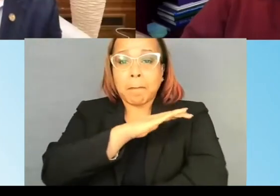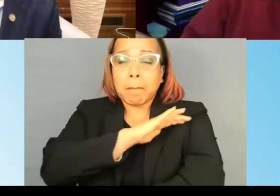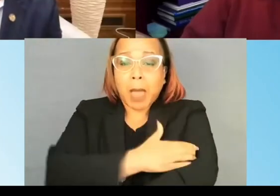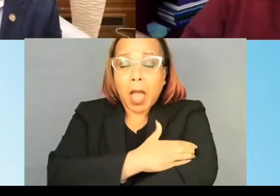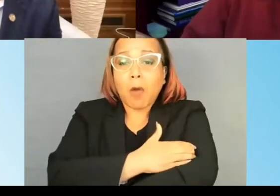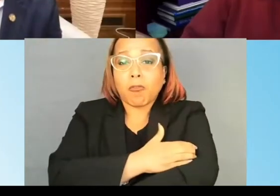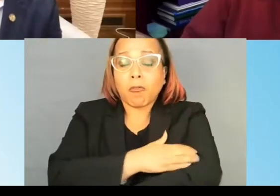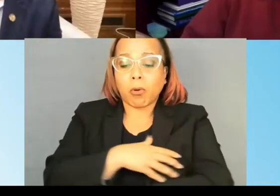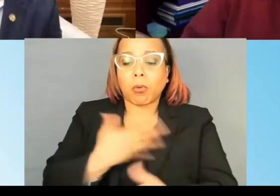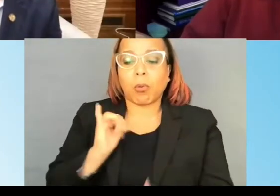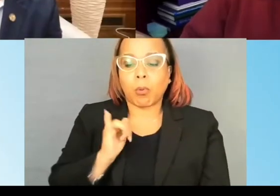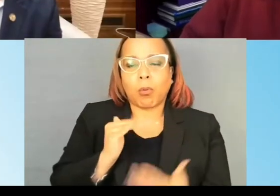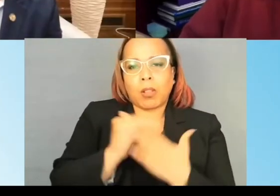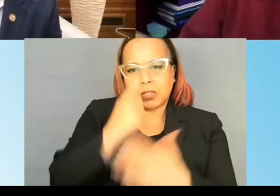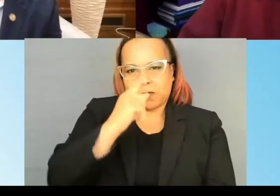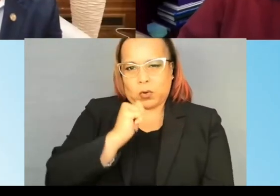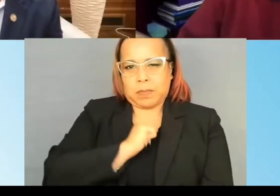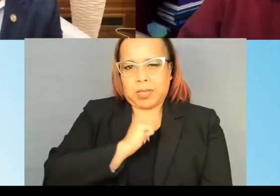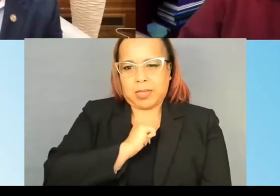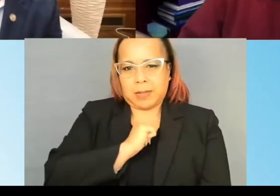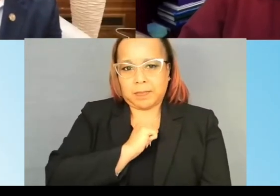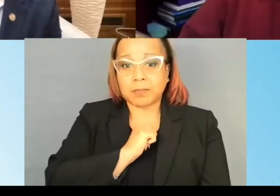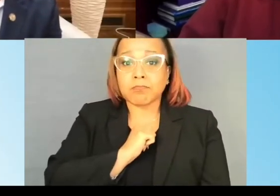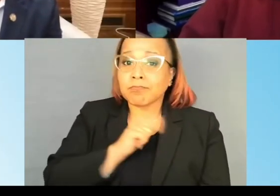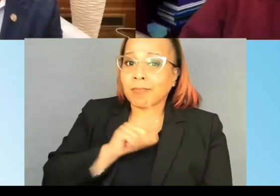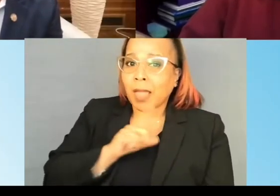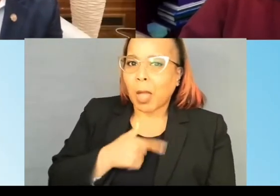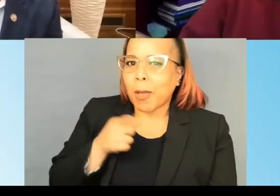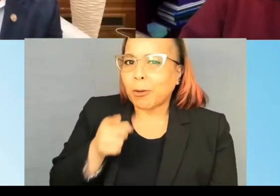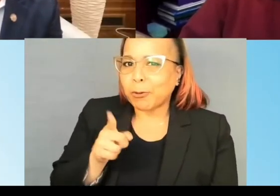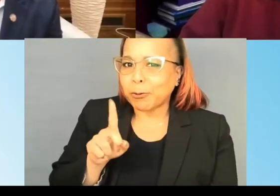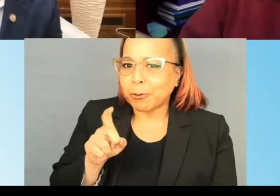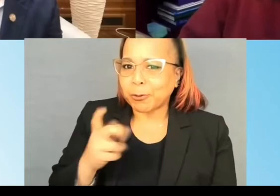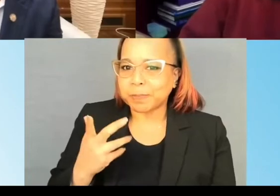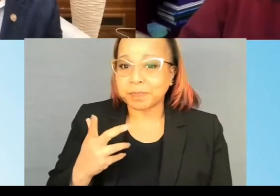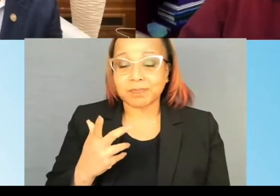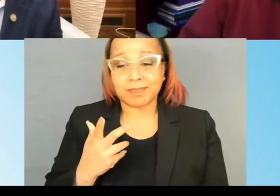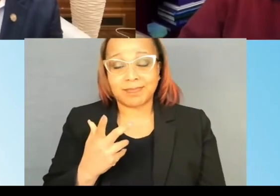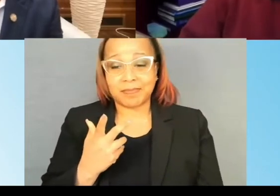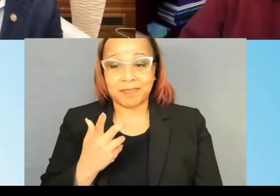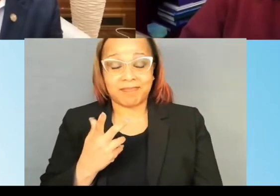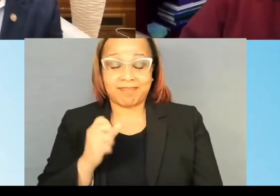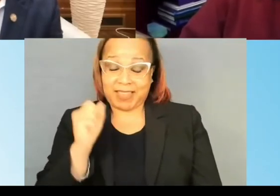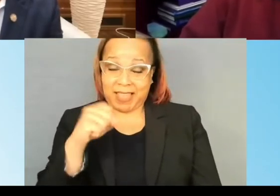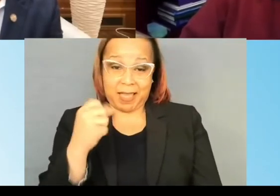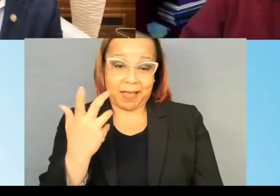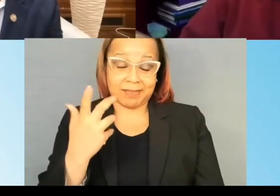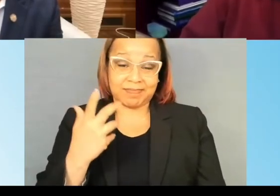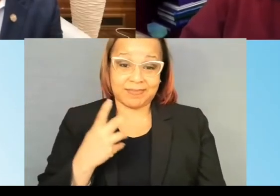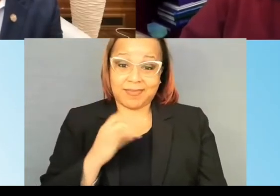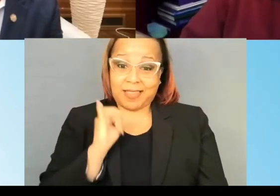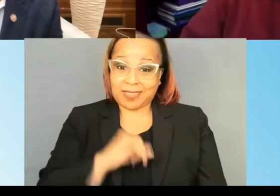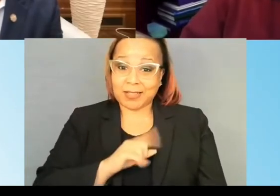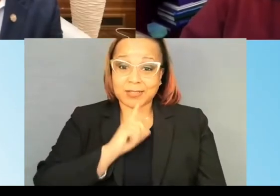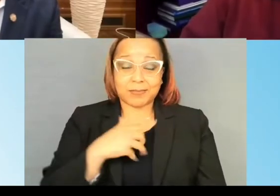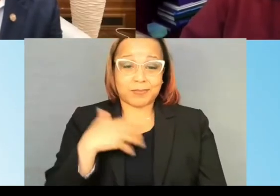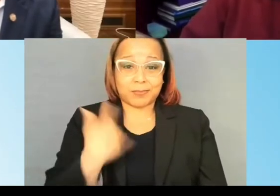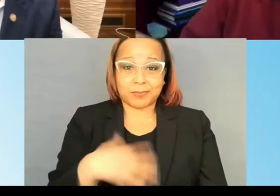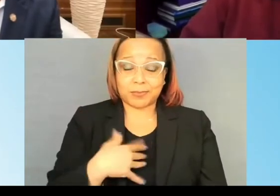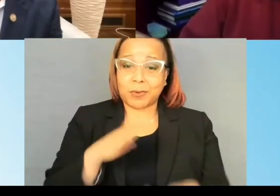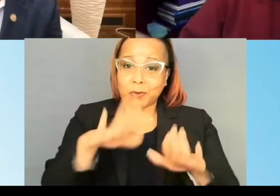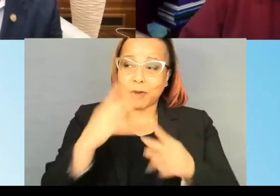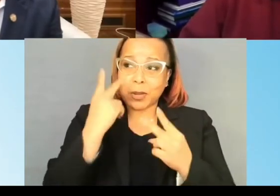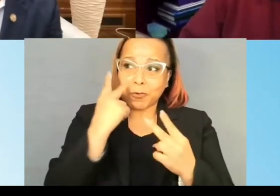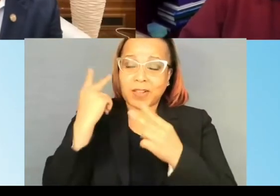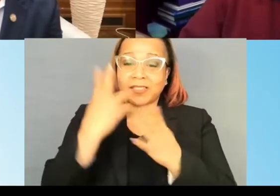me. And how about you? Yeah, it's such a great reflection. And